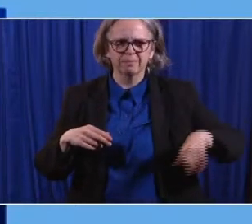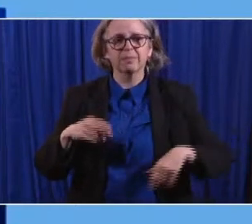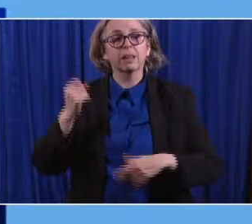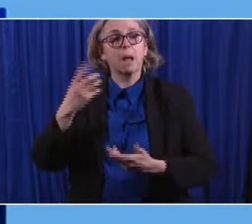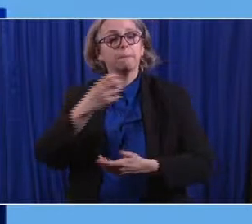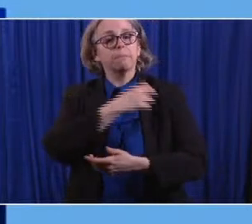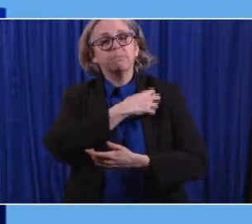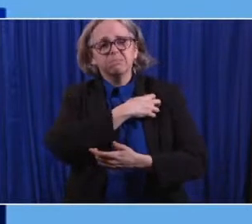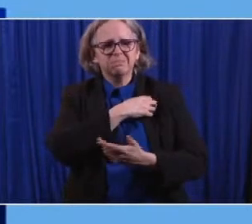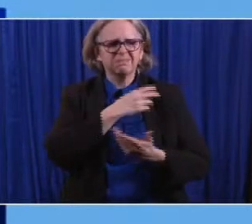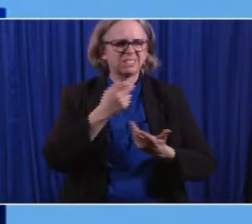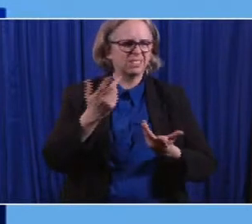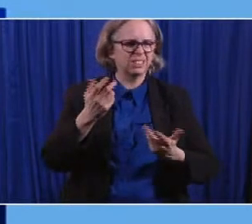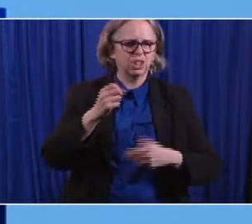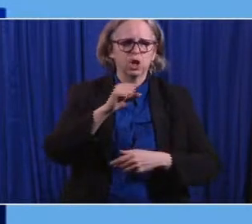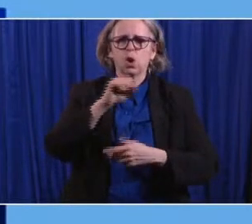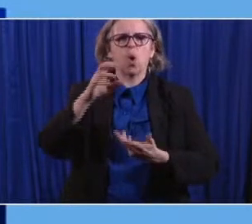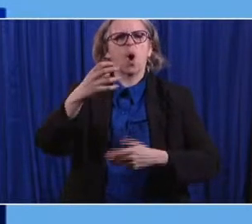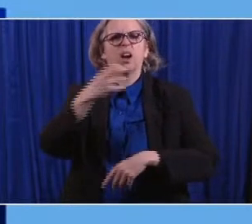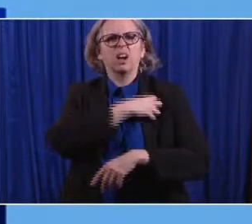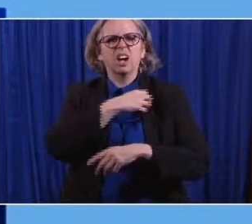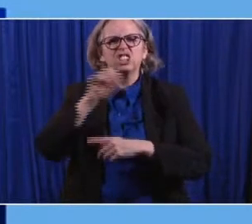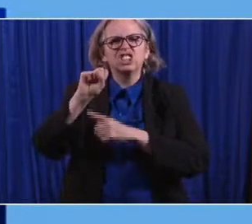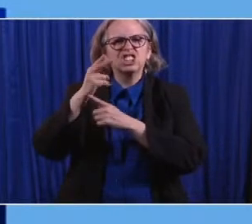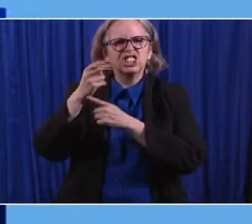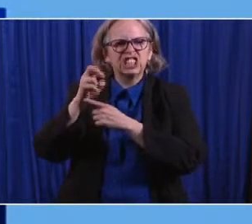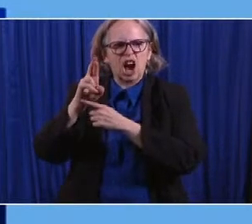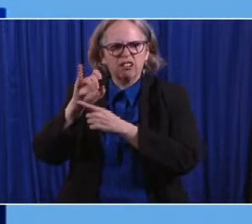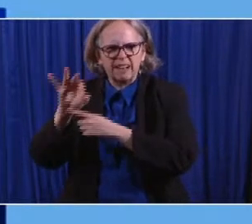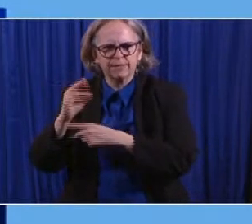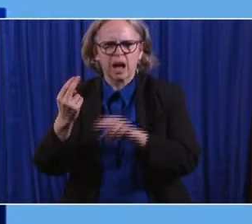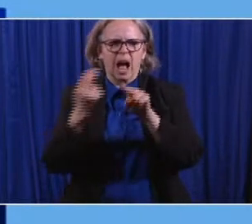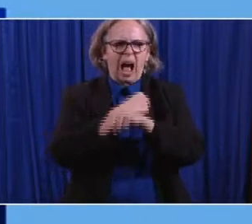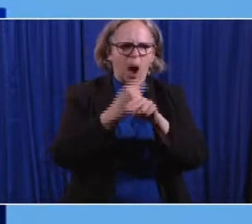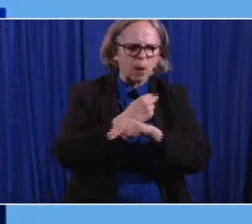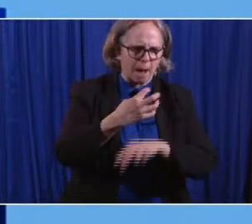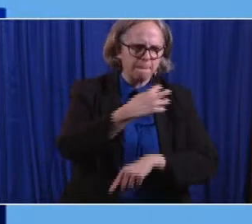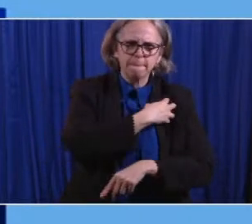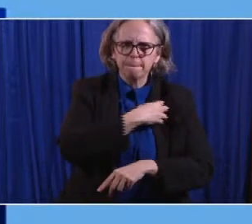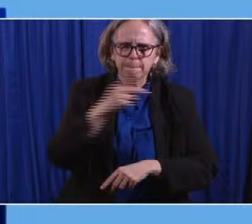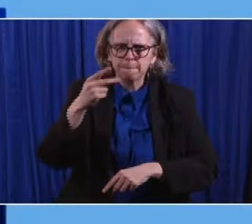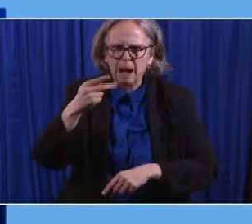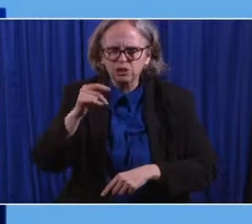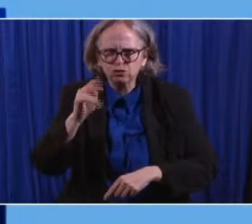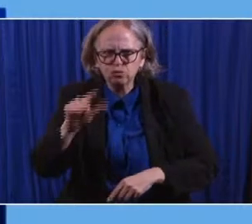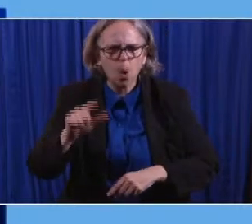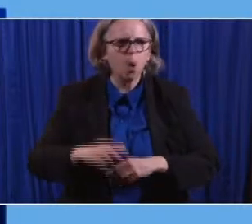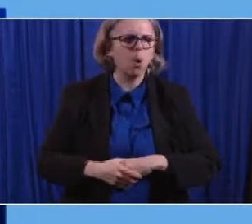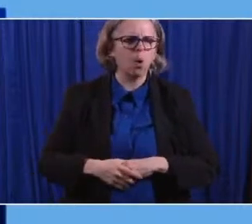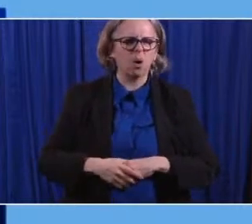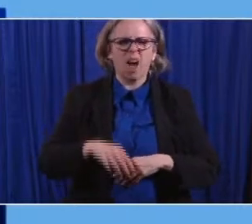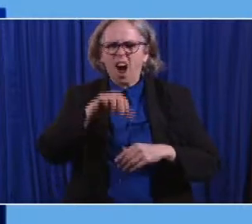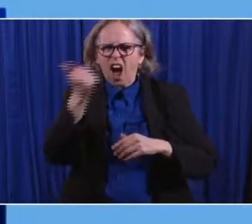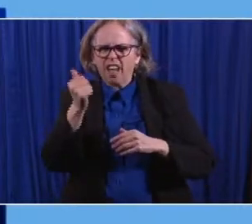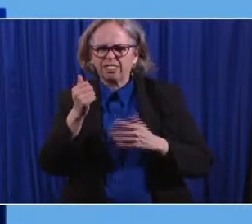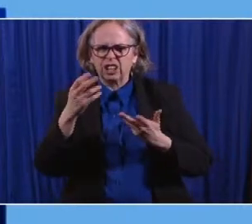Ohio State Highway Patrol troopers, other state or federal officers, such as Ohio Department